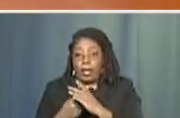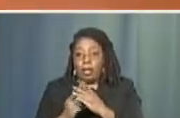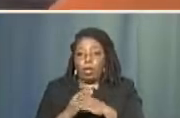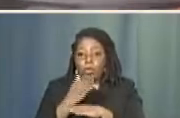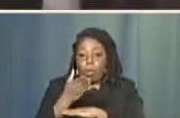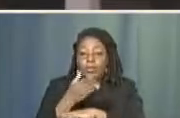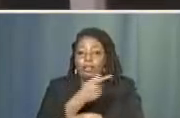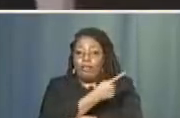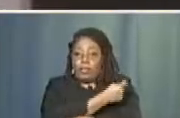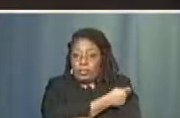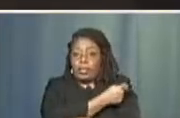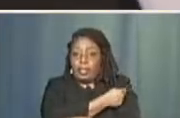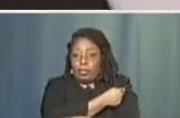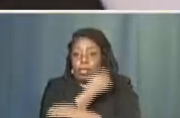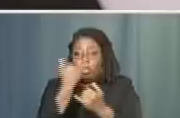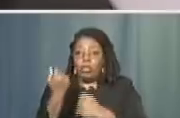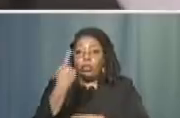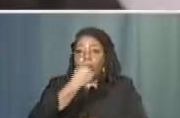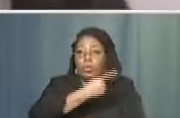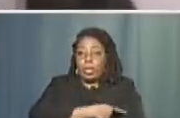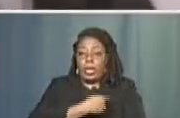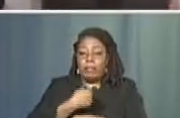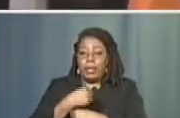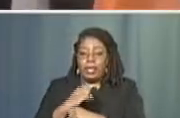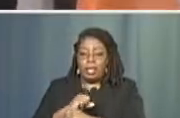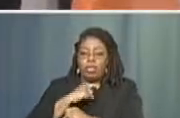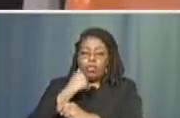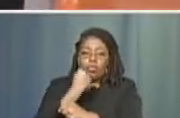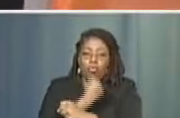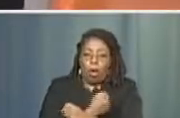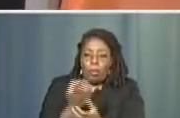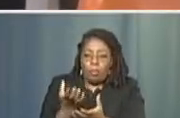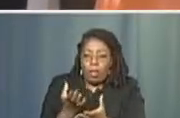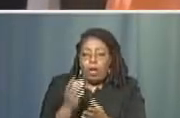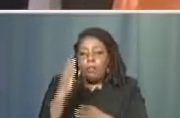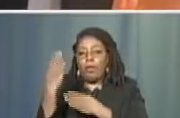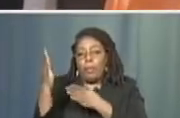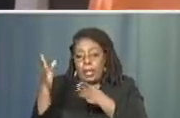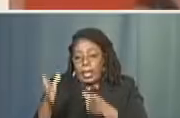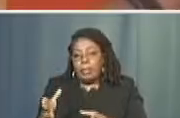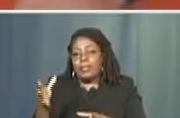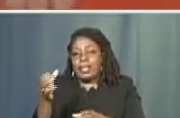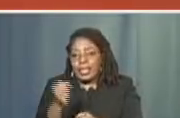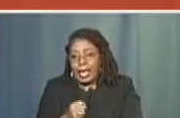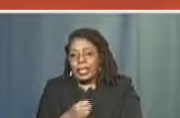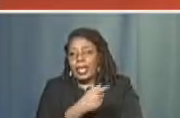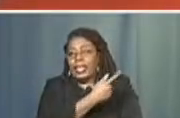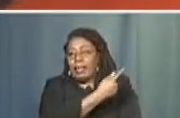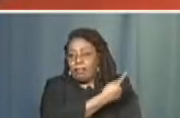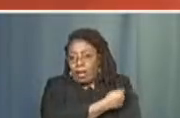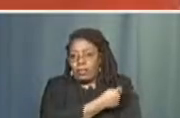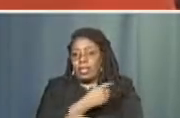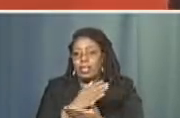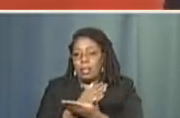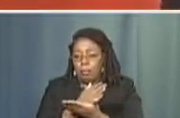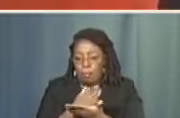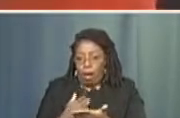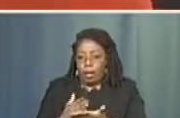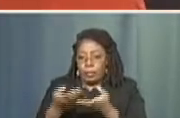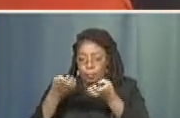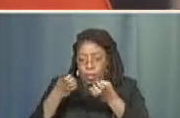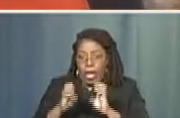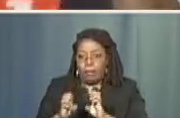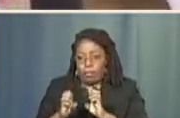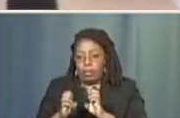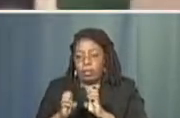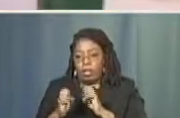nationwide vaccination drive today, making a strong appeal to Bahamians to get their jabs as part of the overall effort to